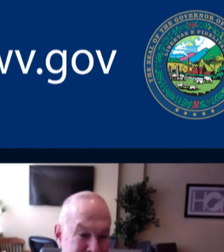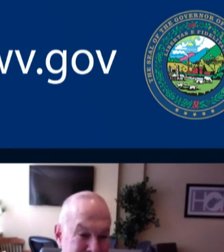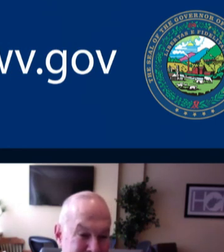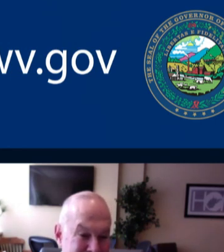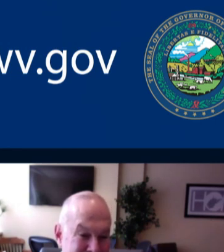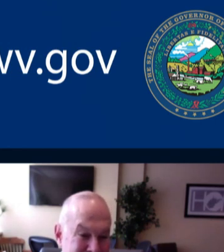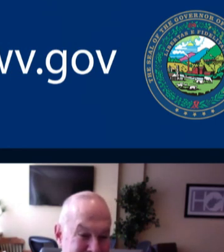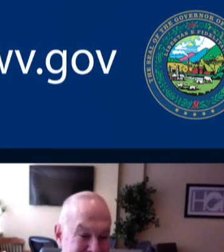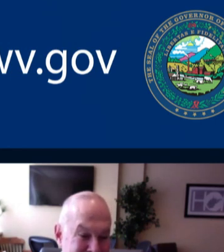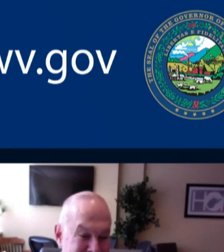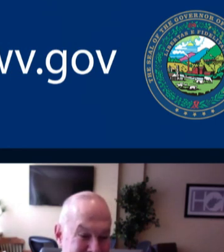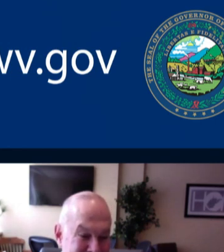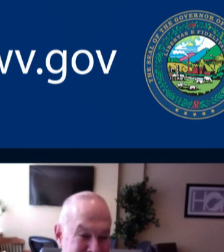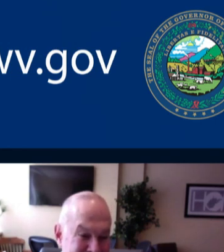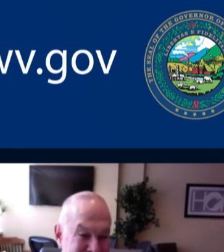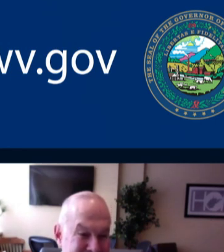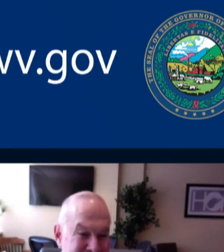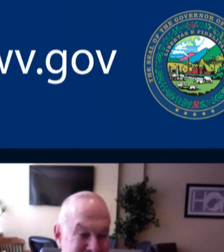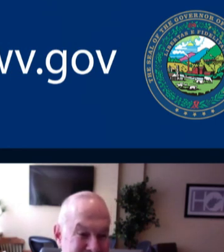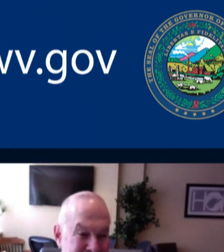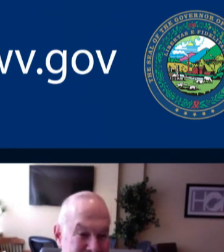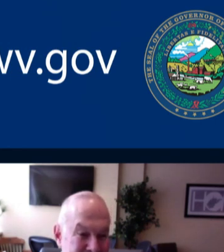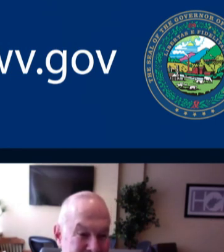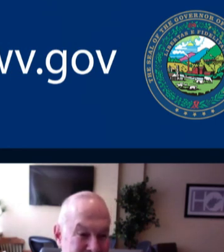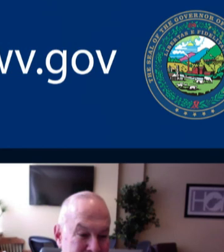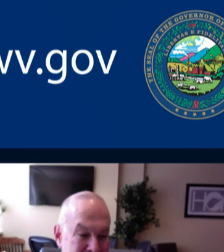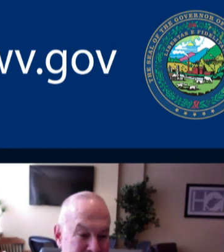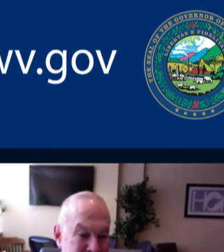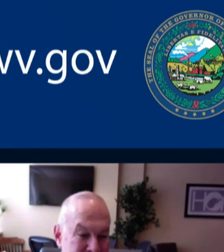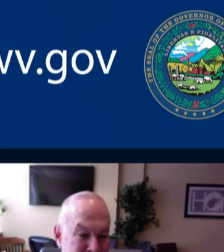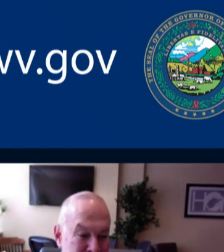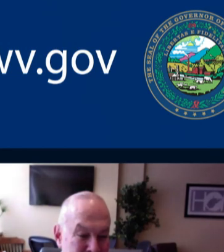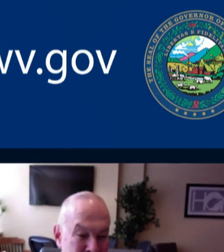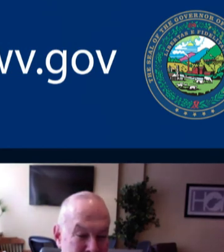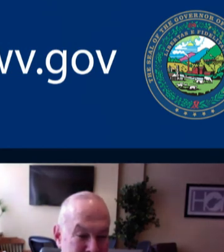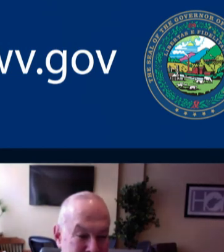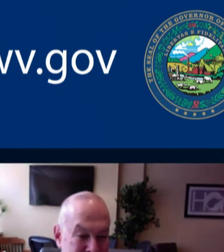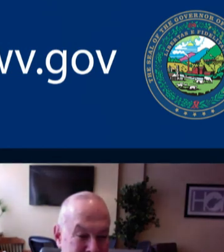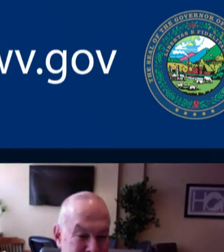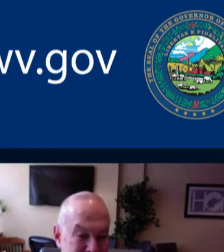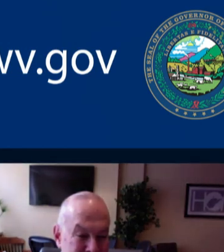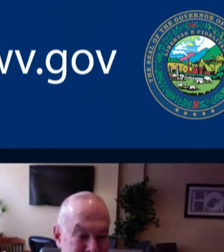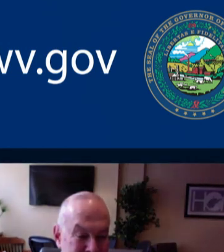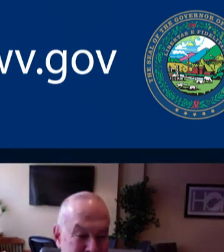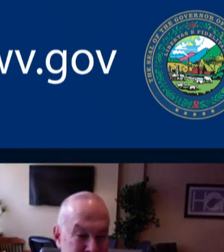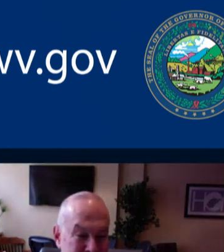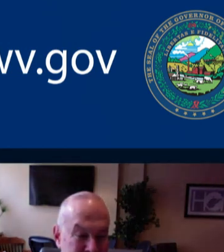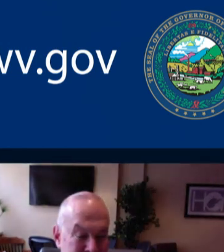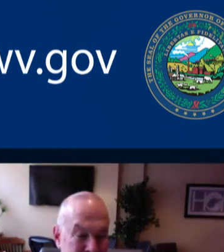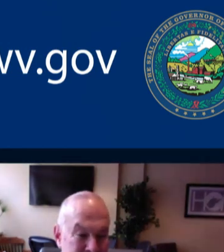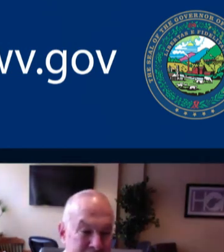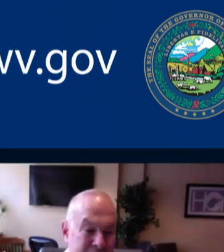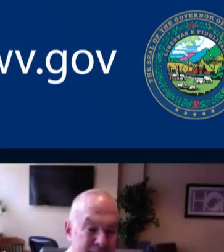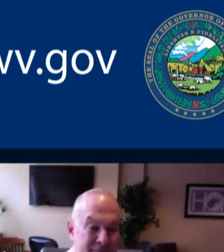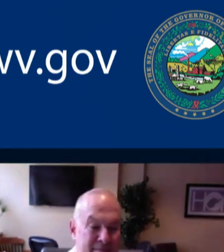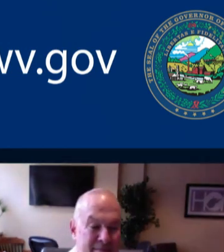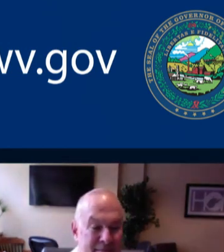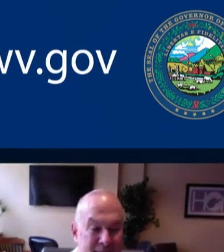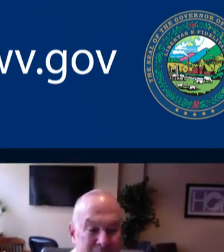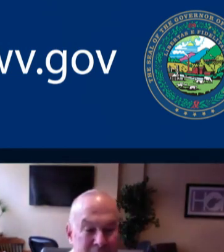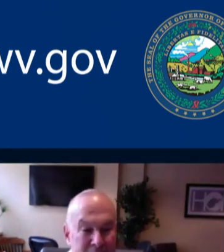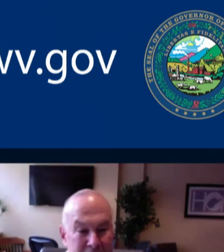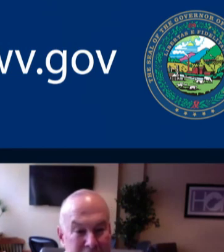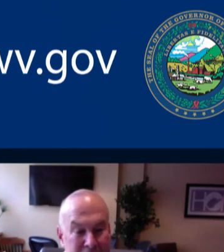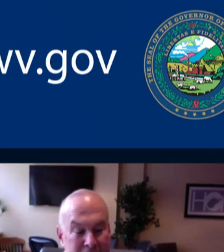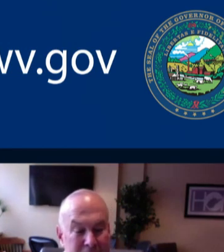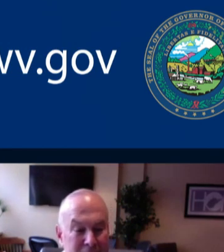I couldn't hear it real well. Could anybody? I can repeat it. Do you anticipate the new map moving any counties tonight